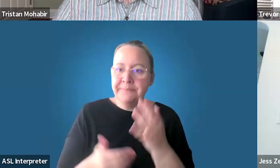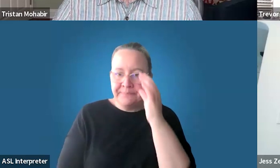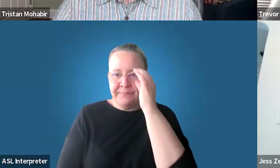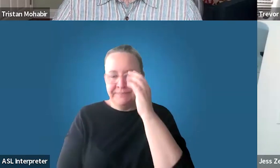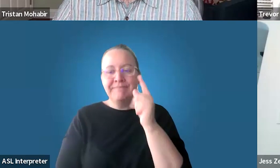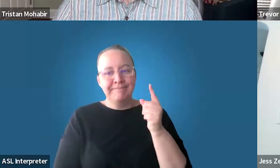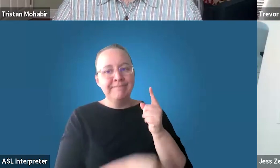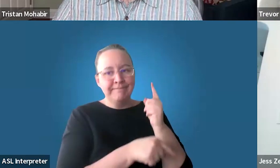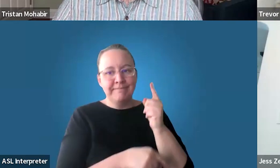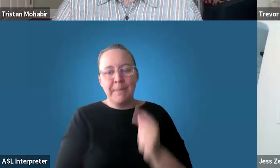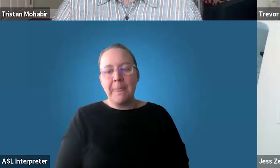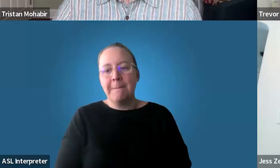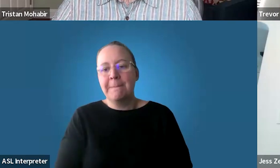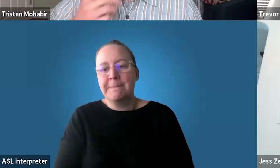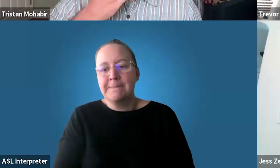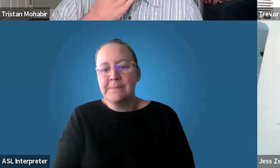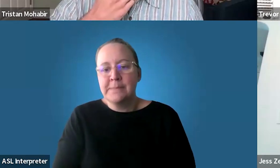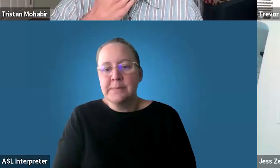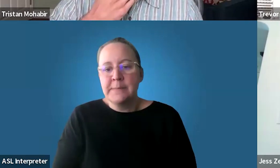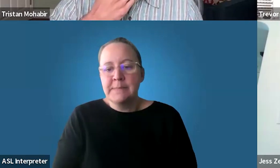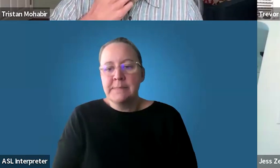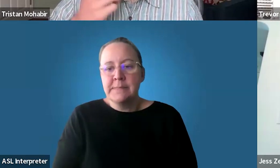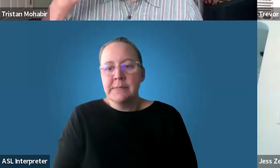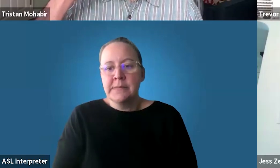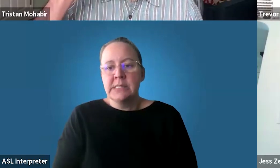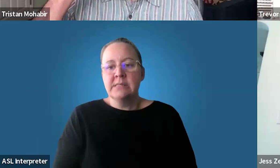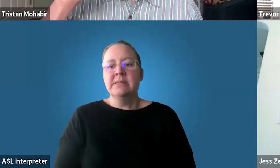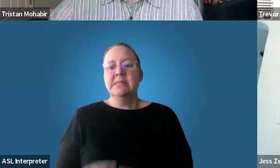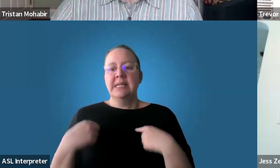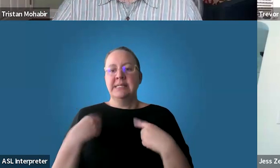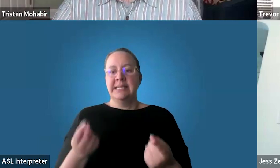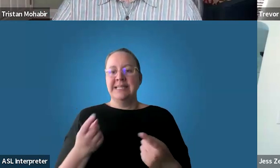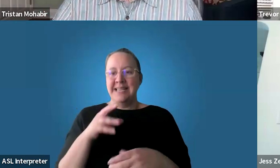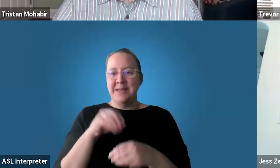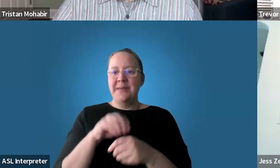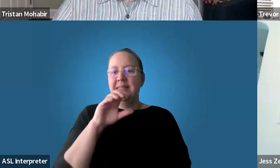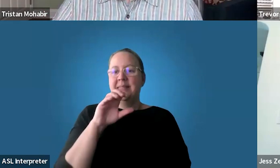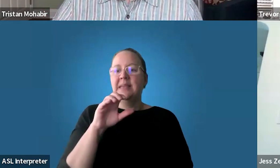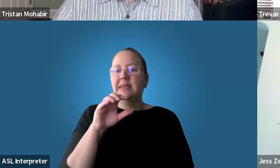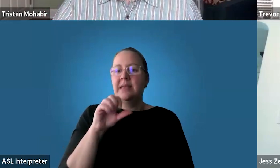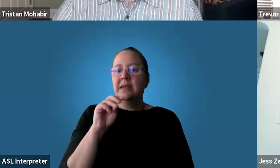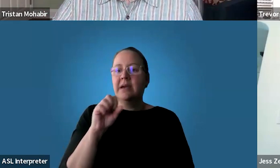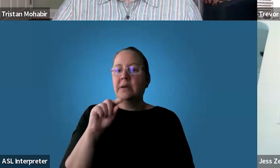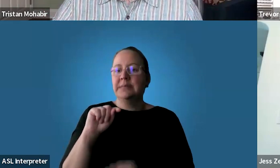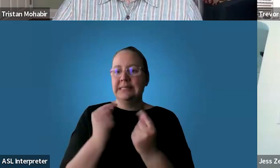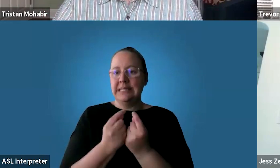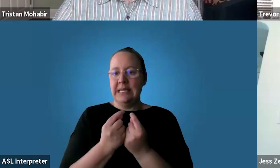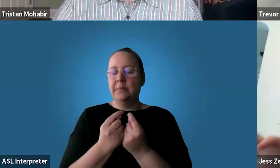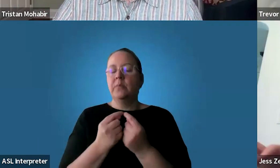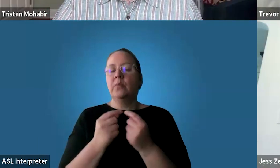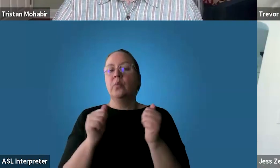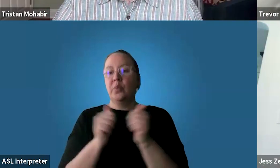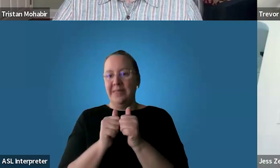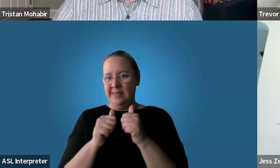Yeah. And I'll also just mention that since I sit in the comms team at RWJF, and if you